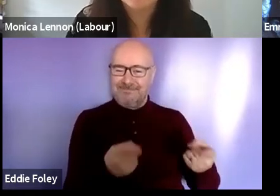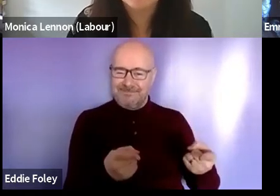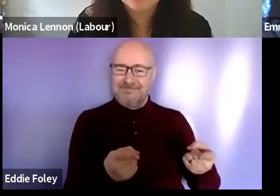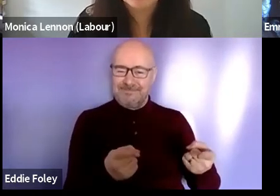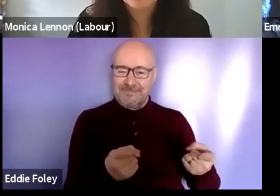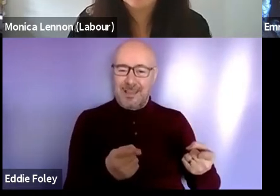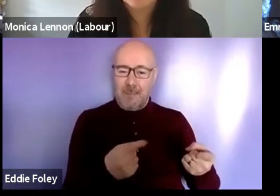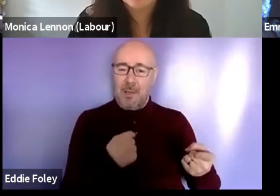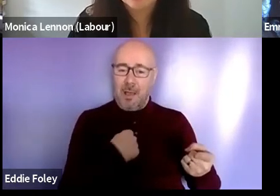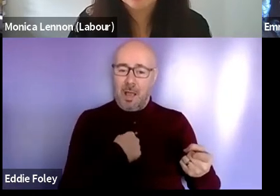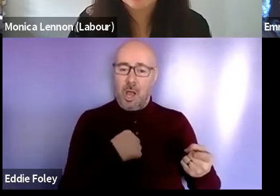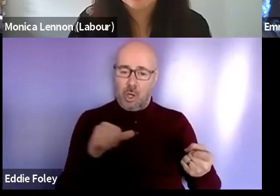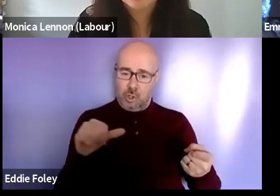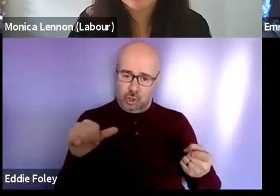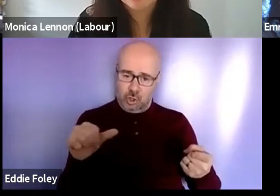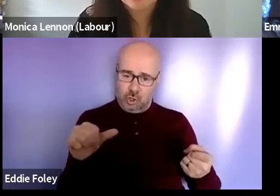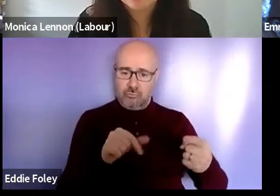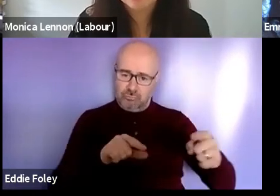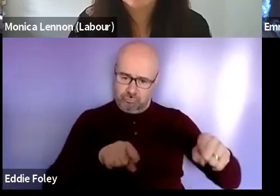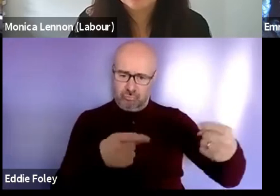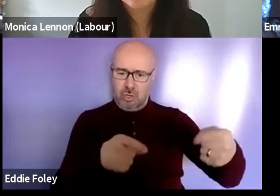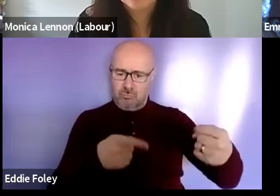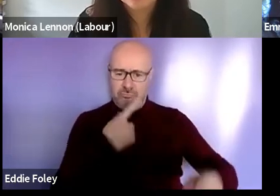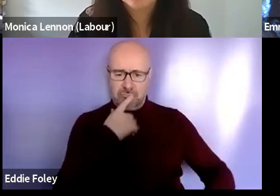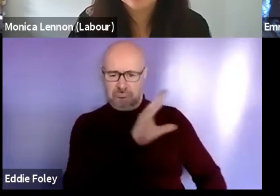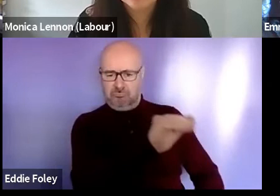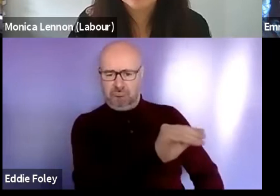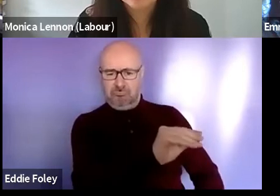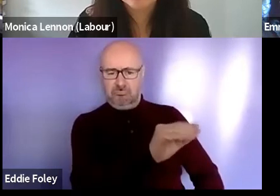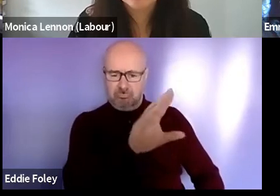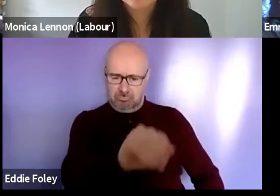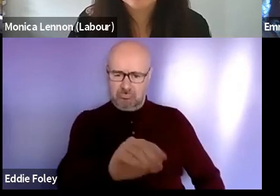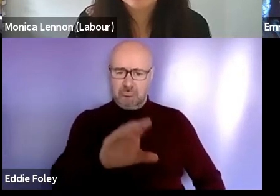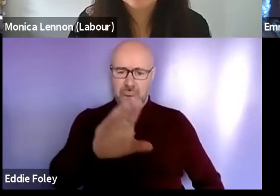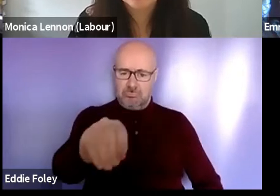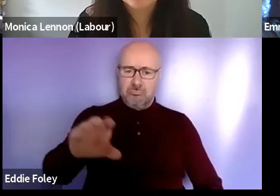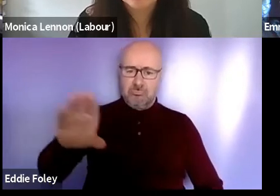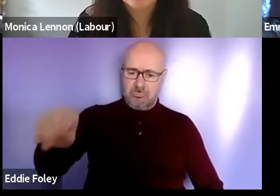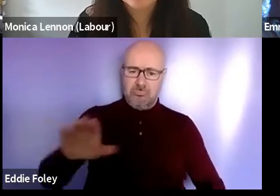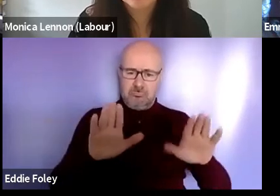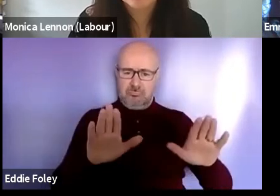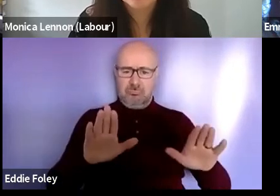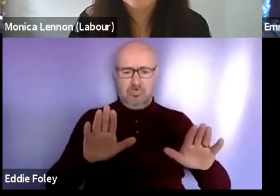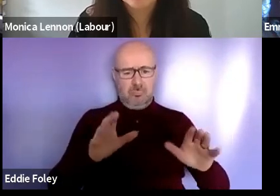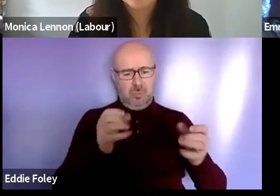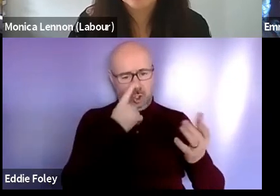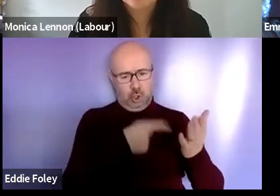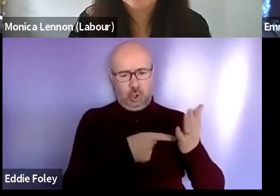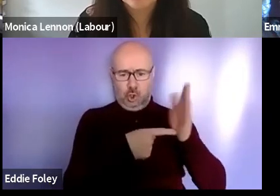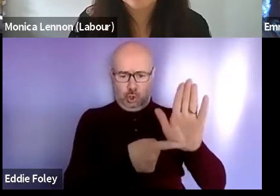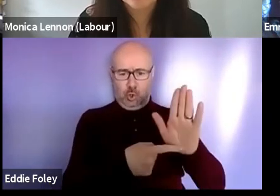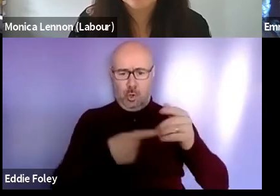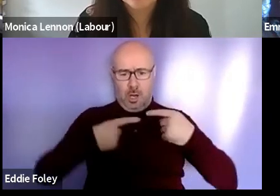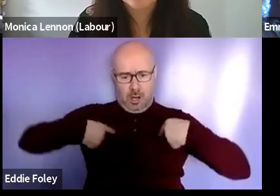to challenge ableism, to raise awareness of my experience and others' experience, and to make sure that the law, which is there